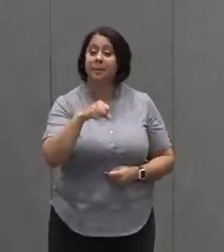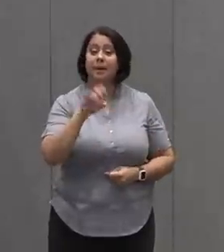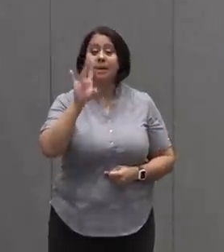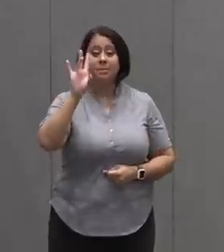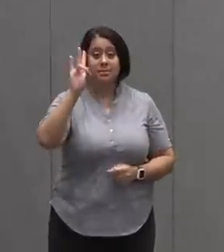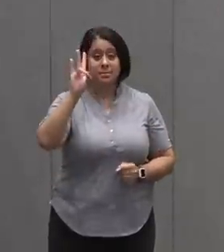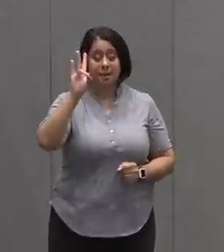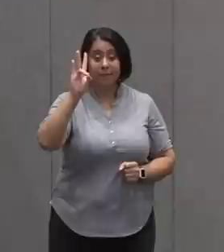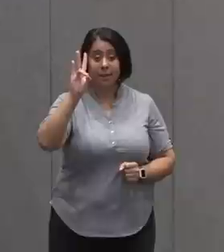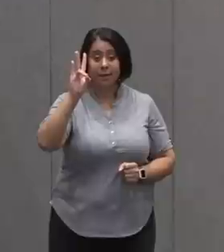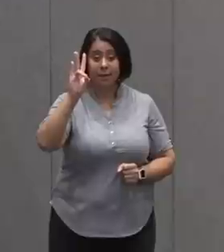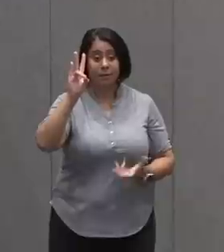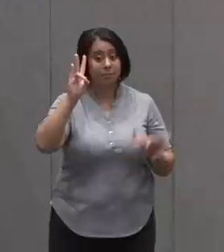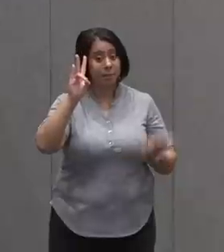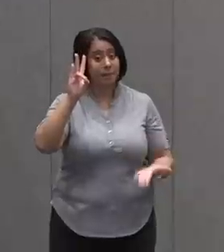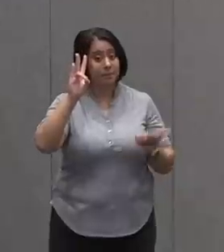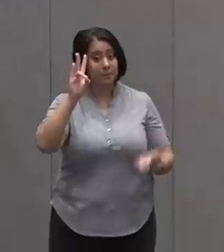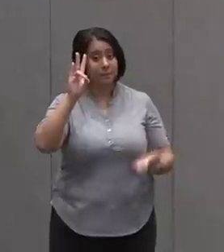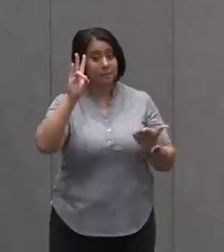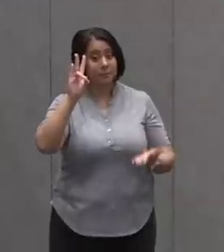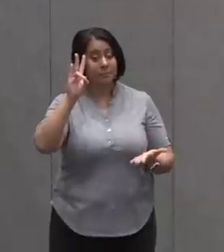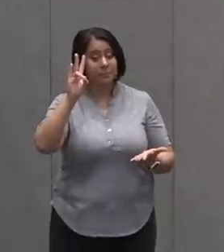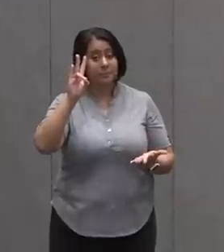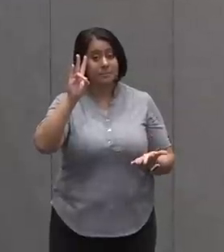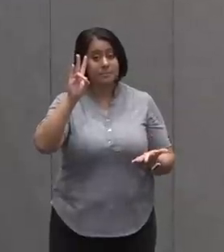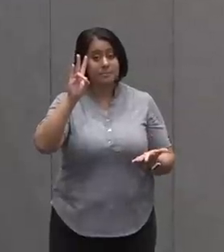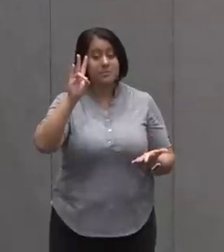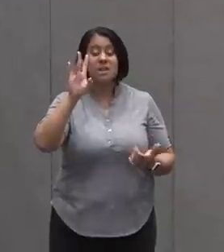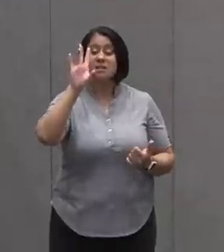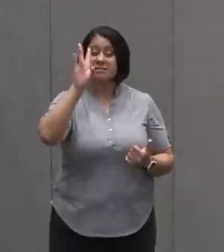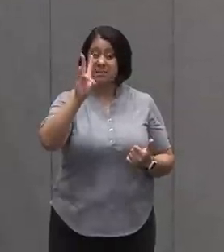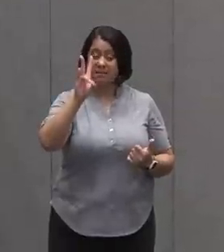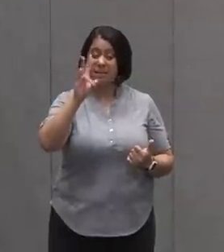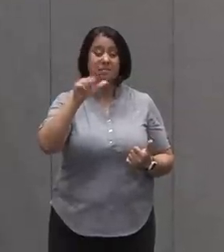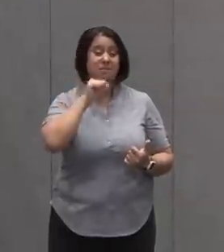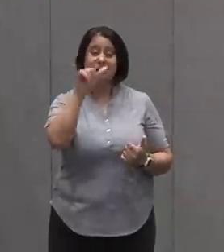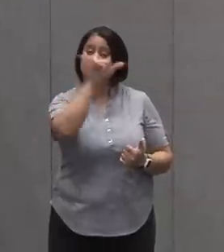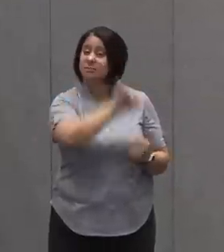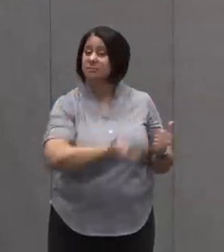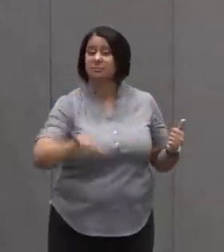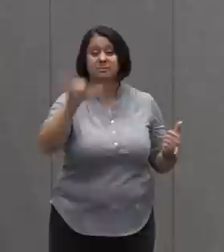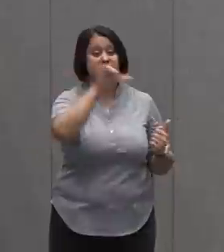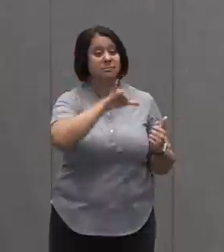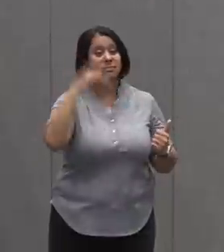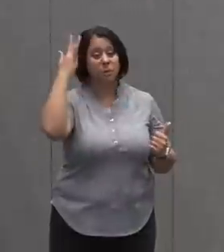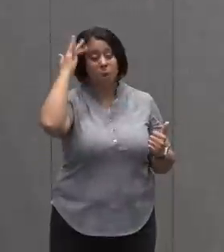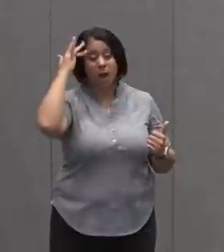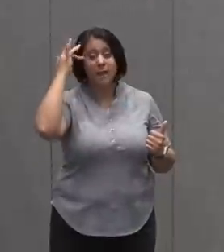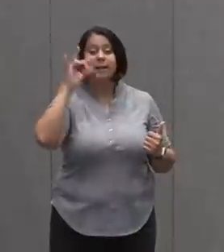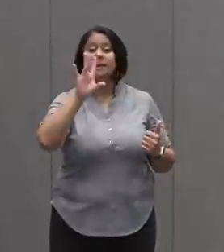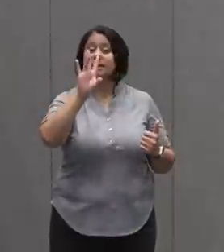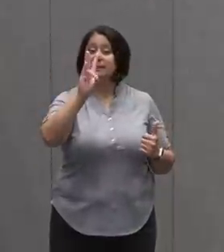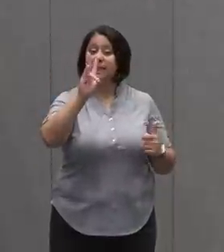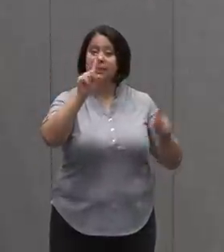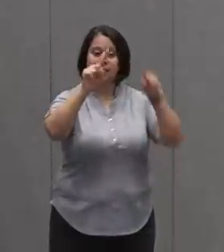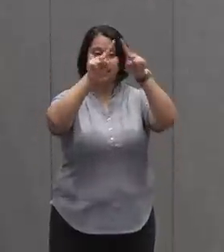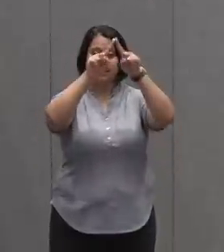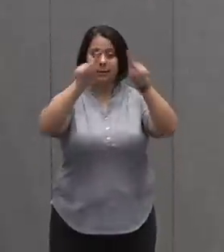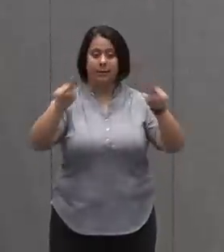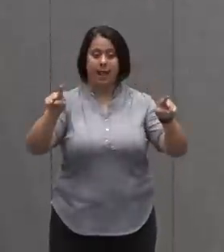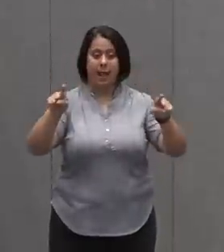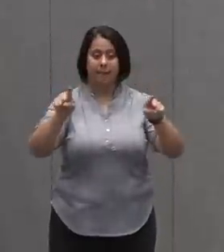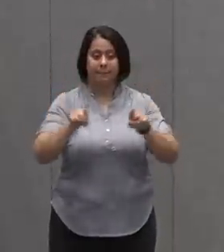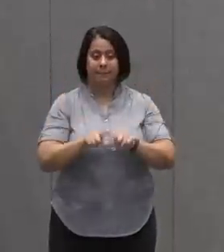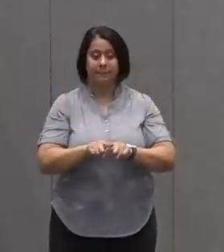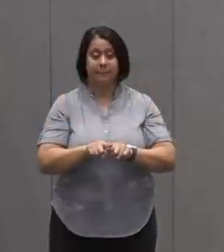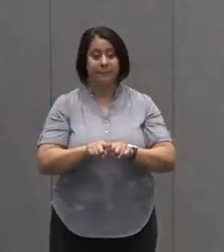That 7, to me, I think doesn't belong because it has a diamond. And